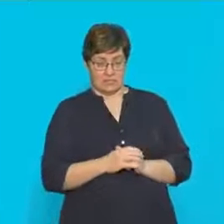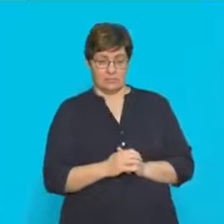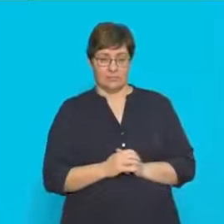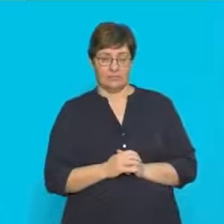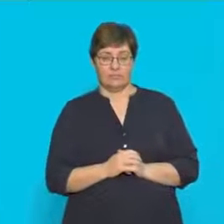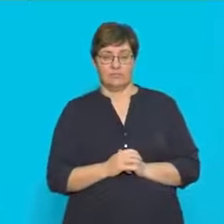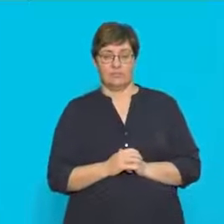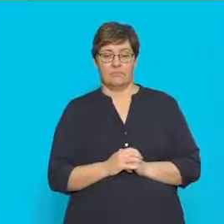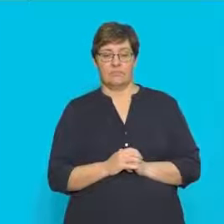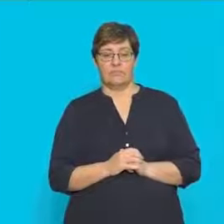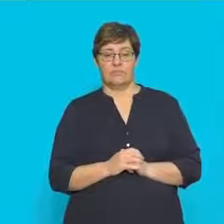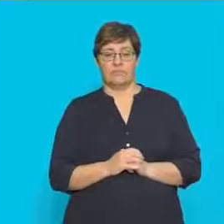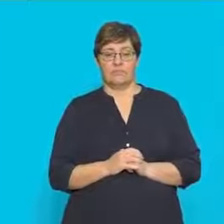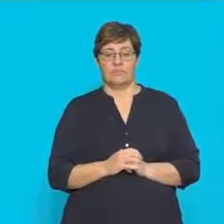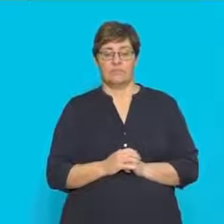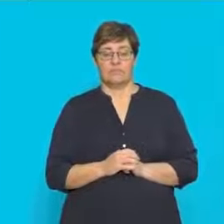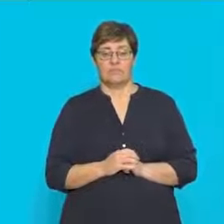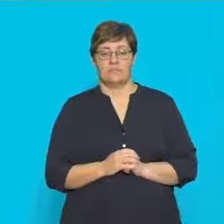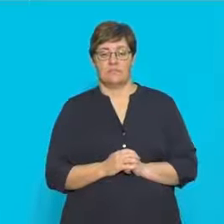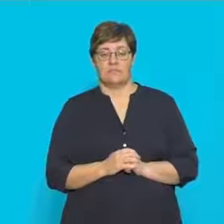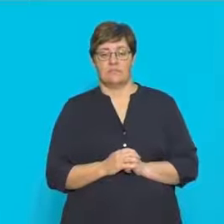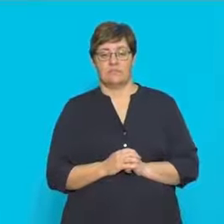over 450.